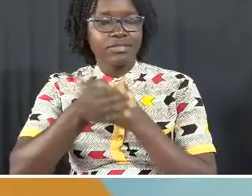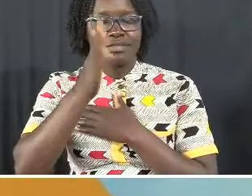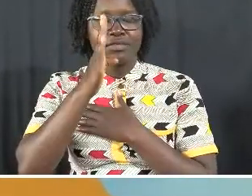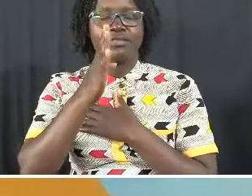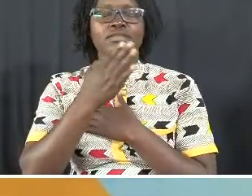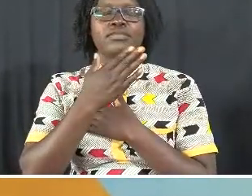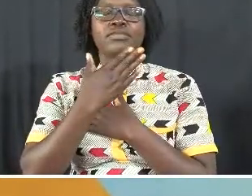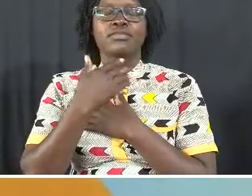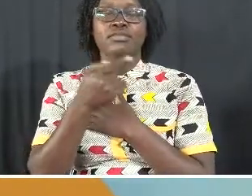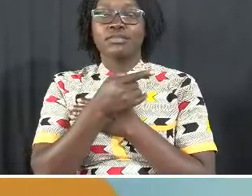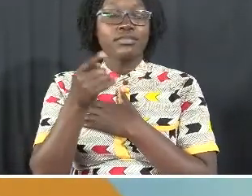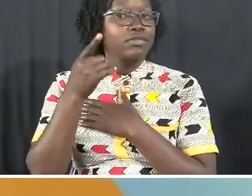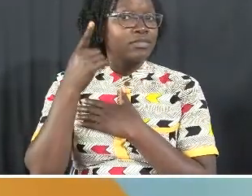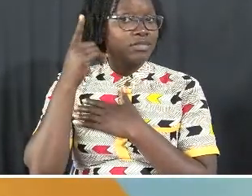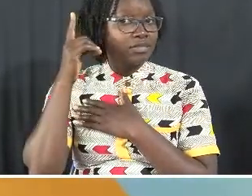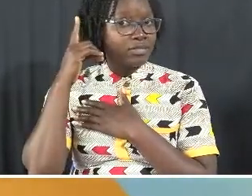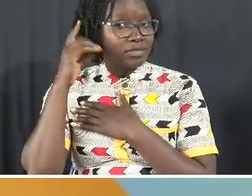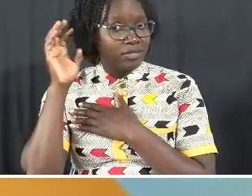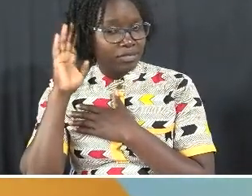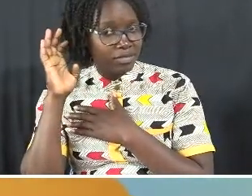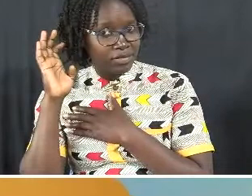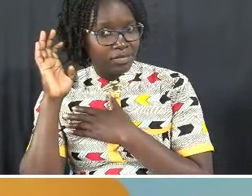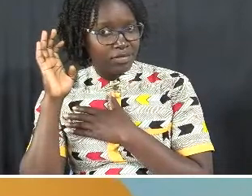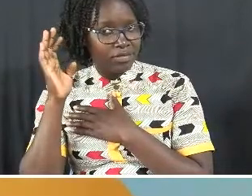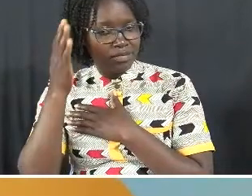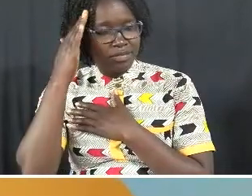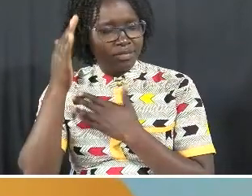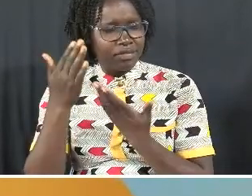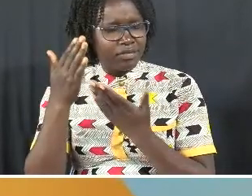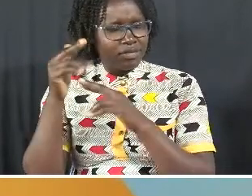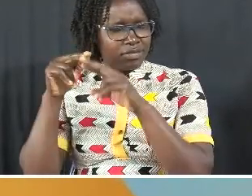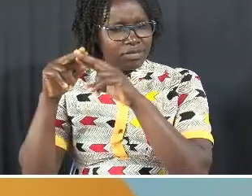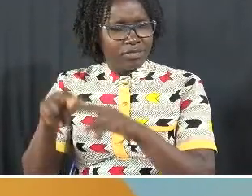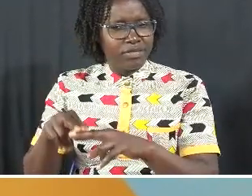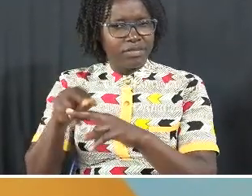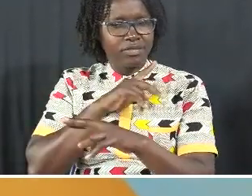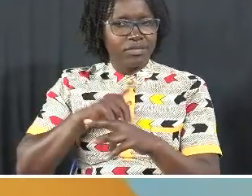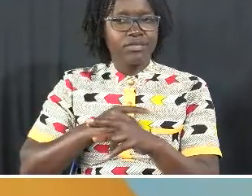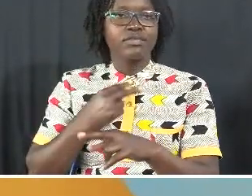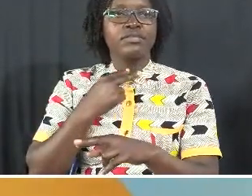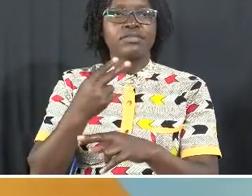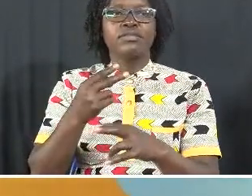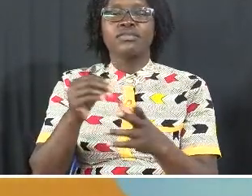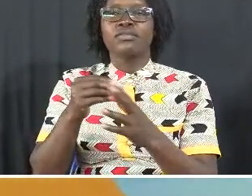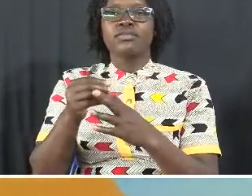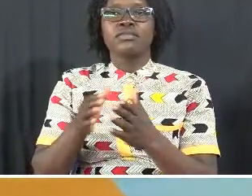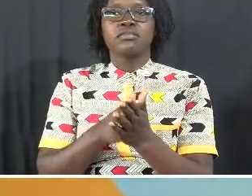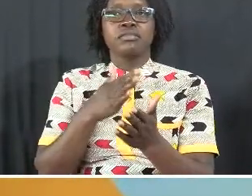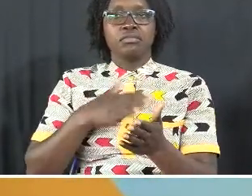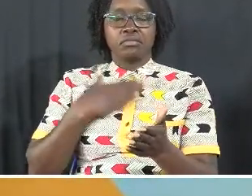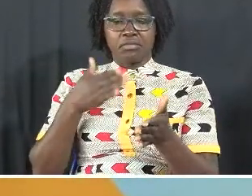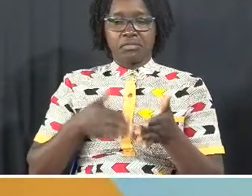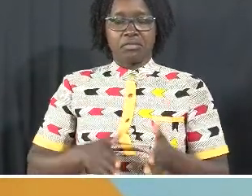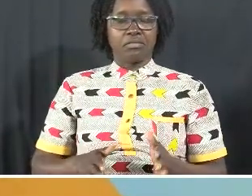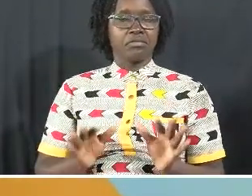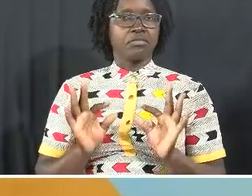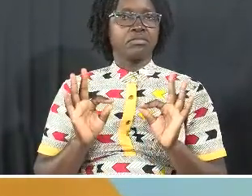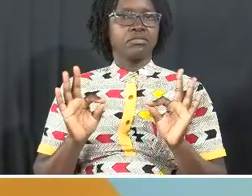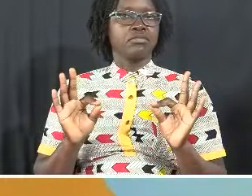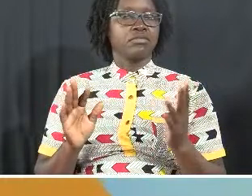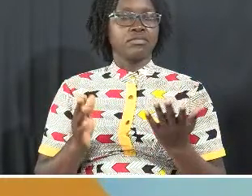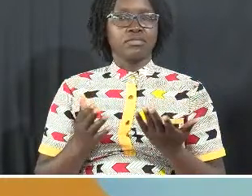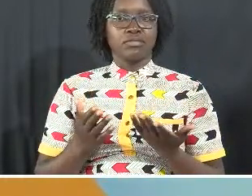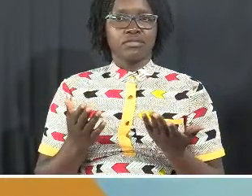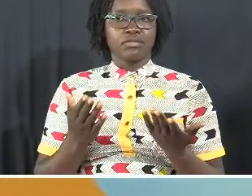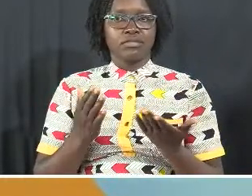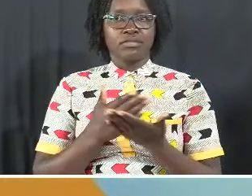actually intended you to hear. You do not have to depend on my coarse voice or my way, my style to get to understand